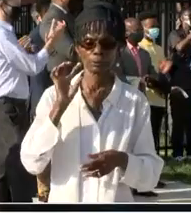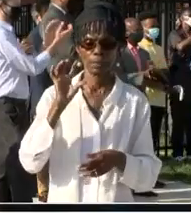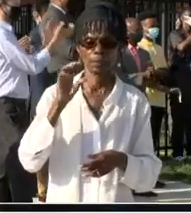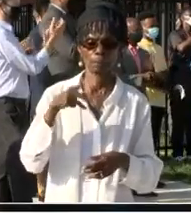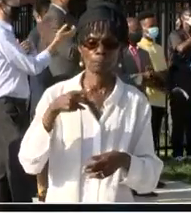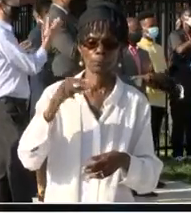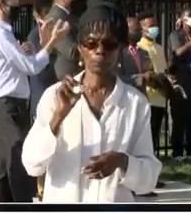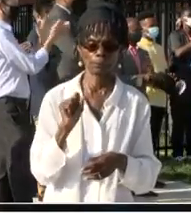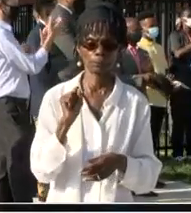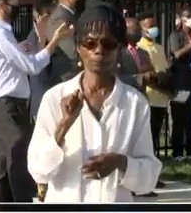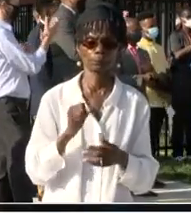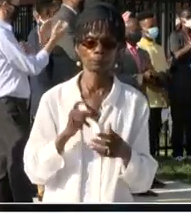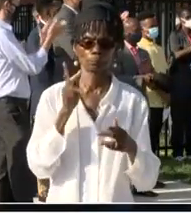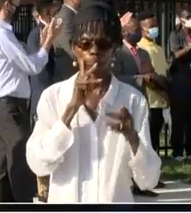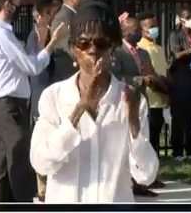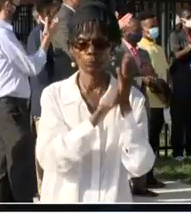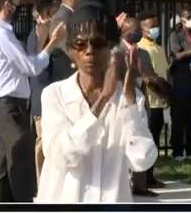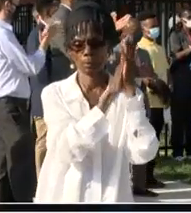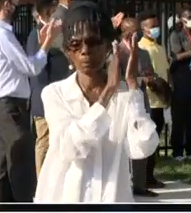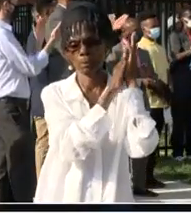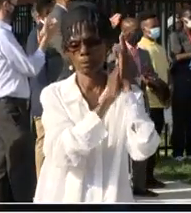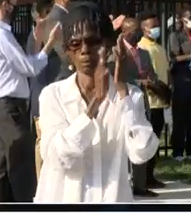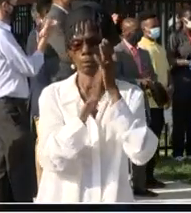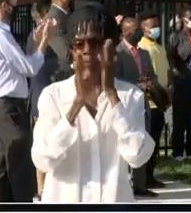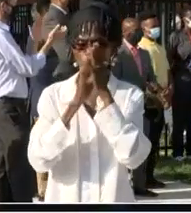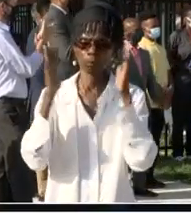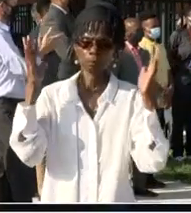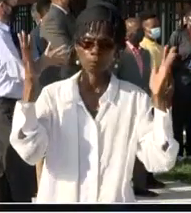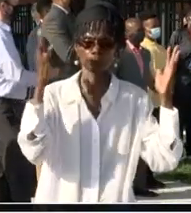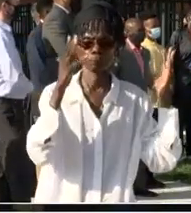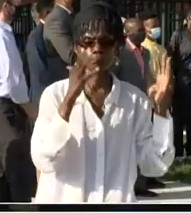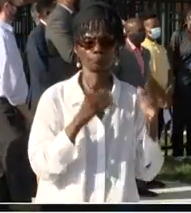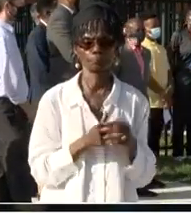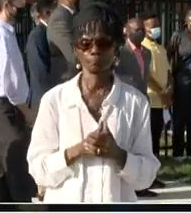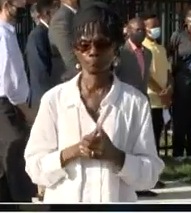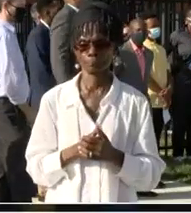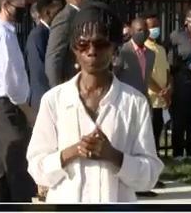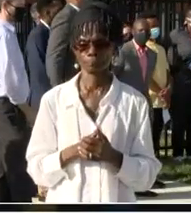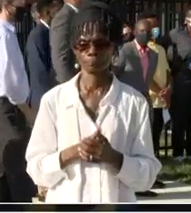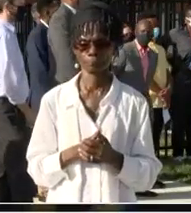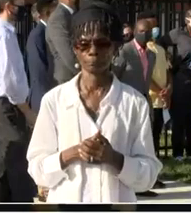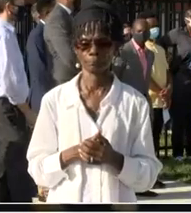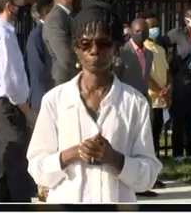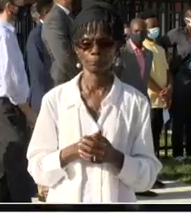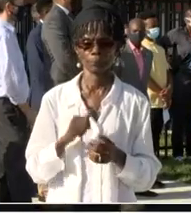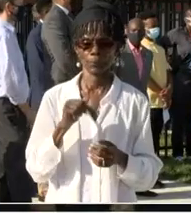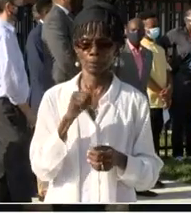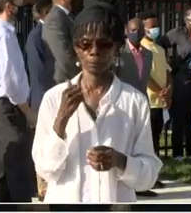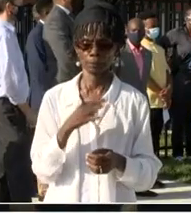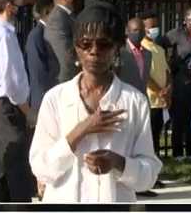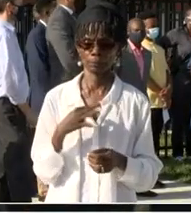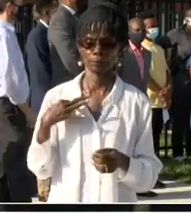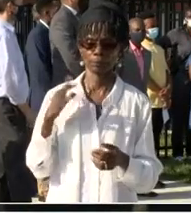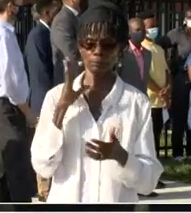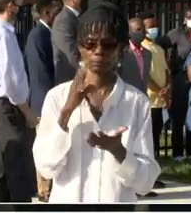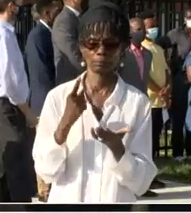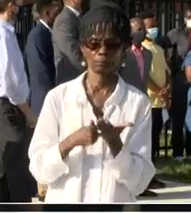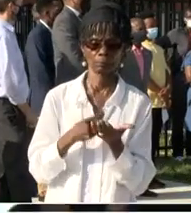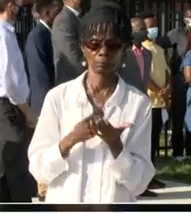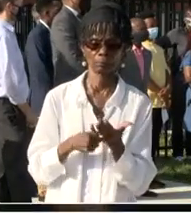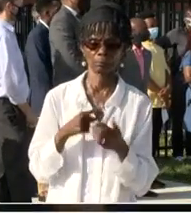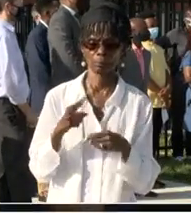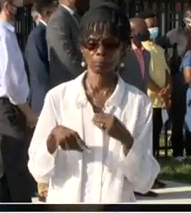for that and that commitment and investment. Chancellor Farabee is going to talk to you all about how we've